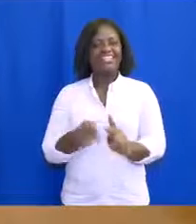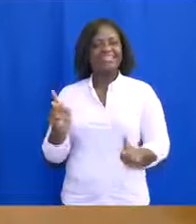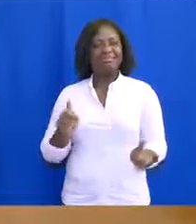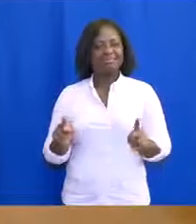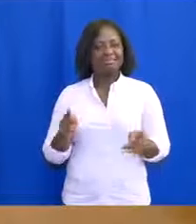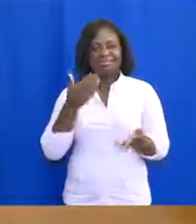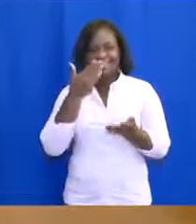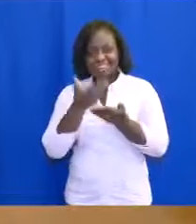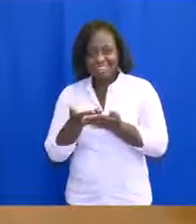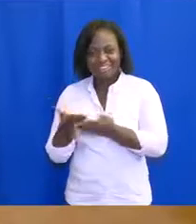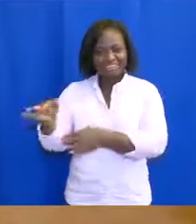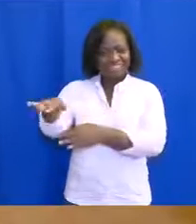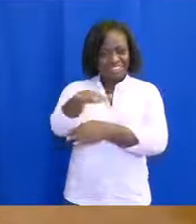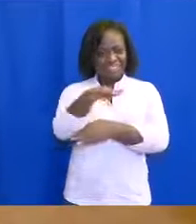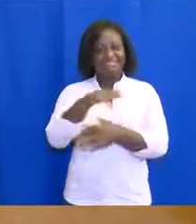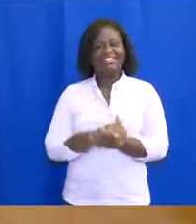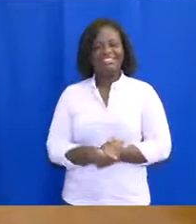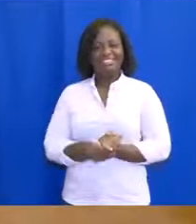Good evening.